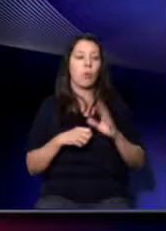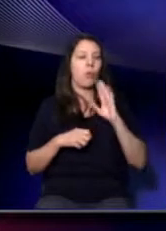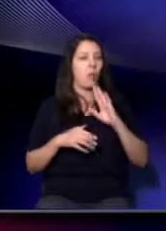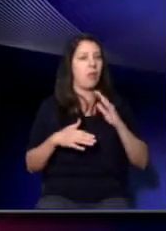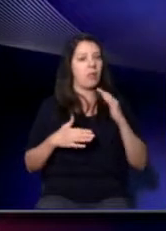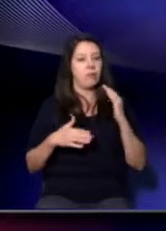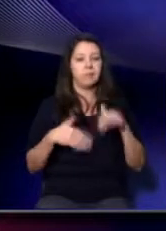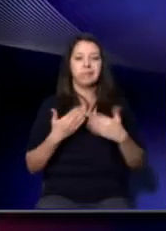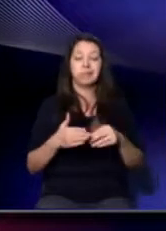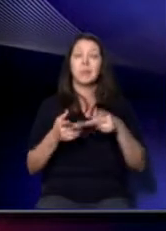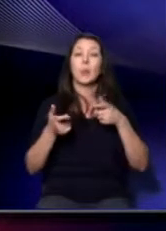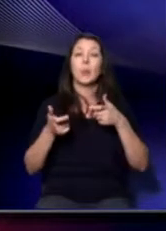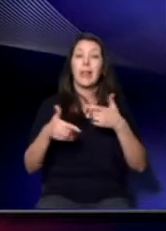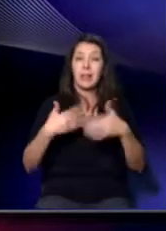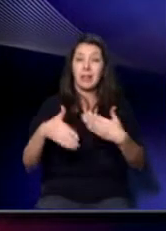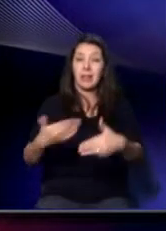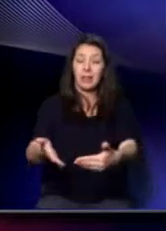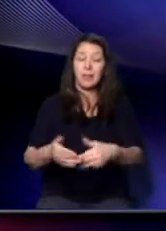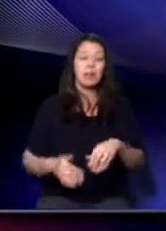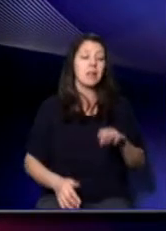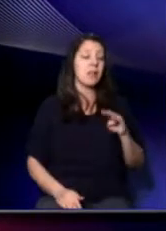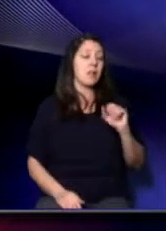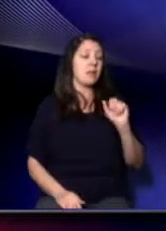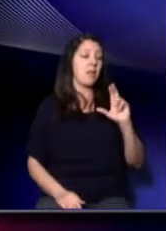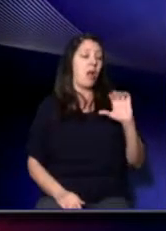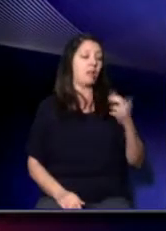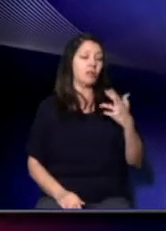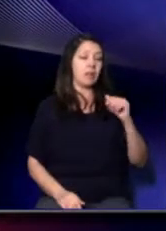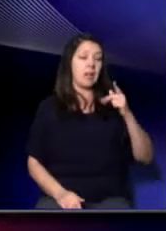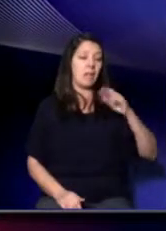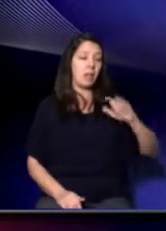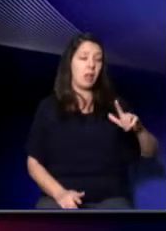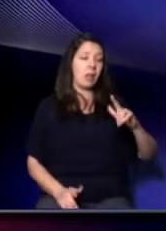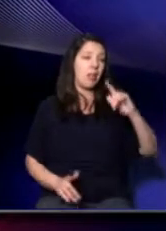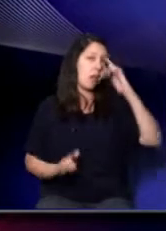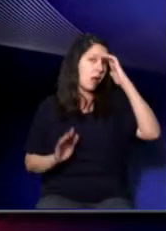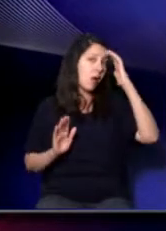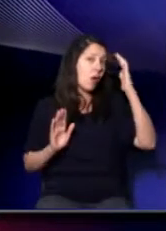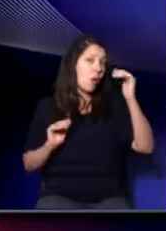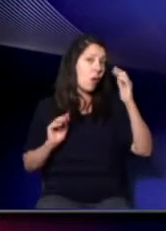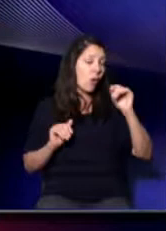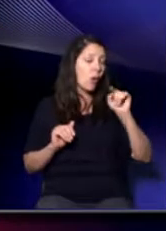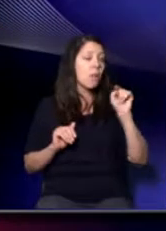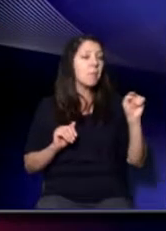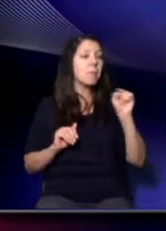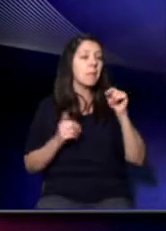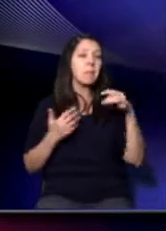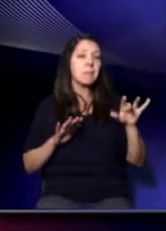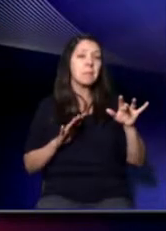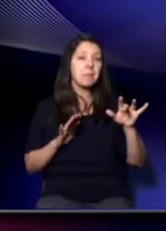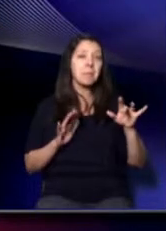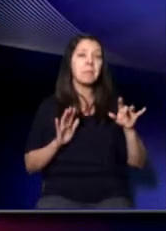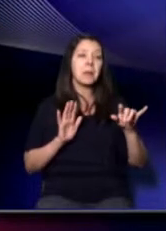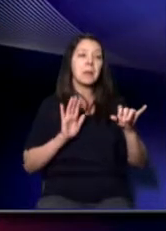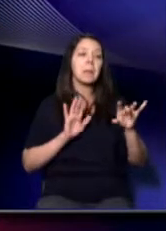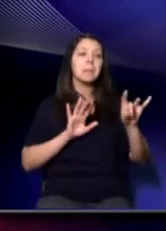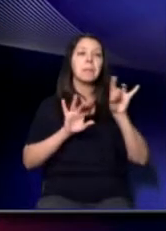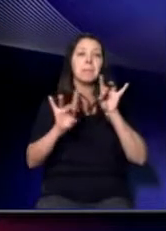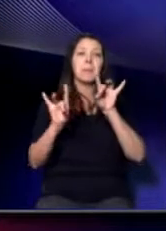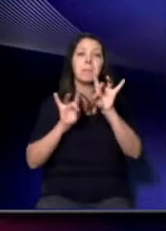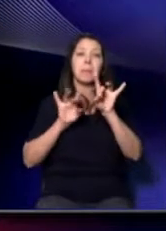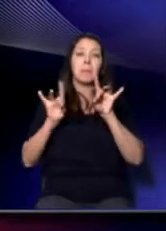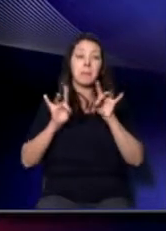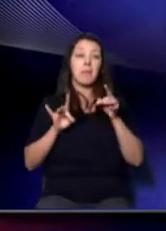quickly. March, April, we're hoping to have individuals whom we've identified and offered